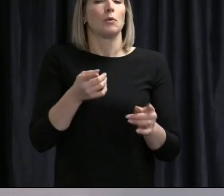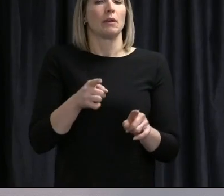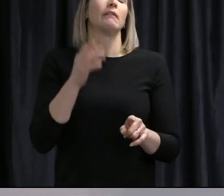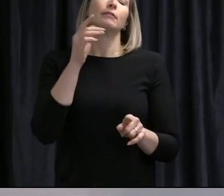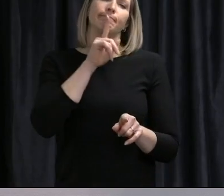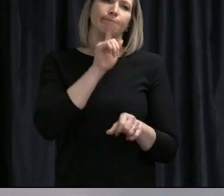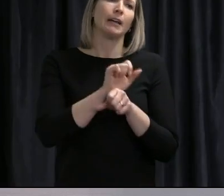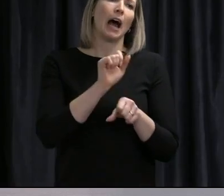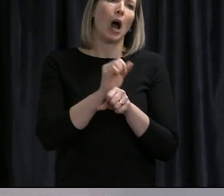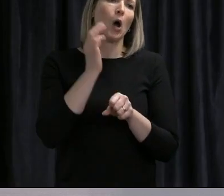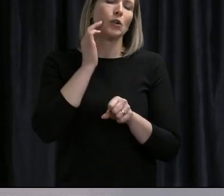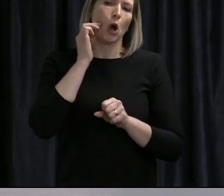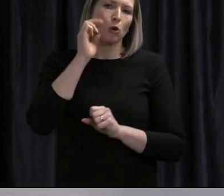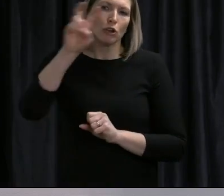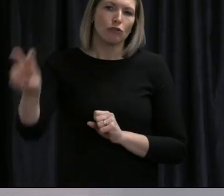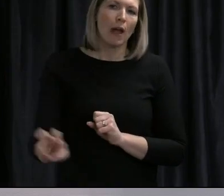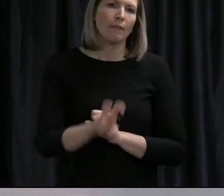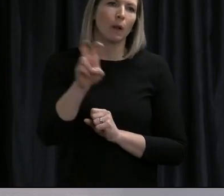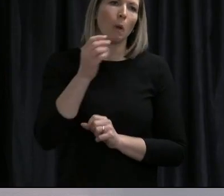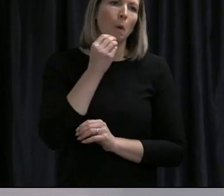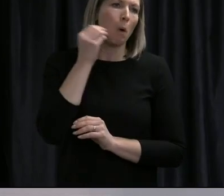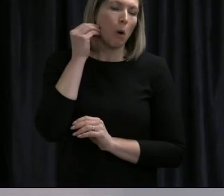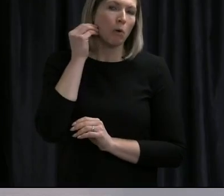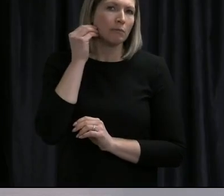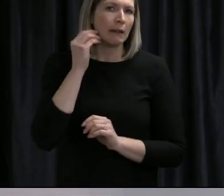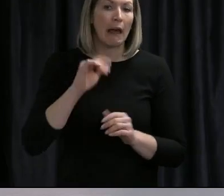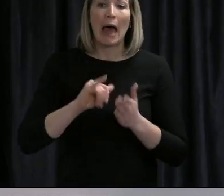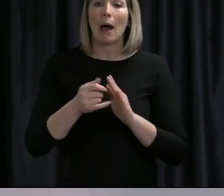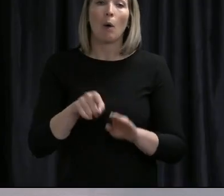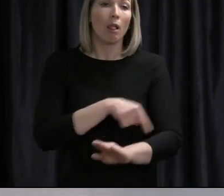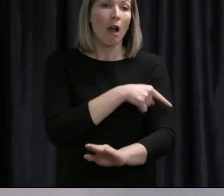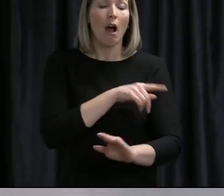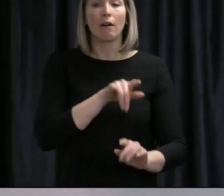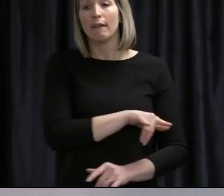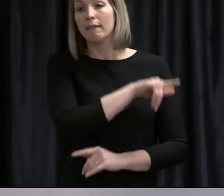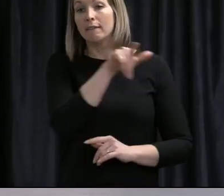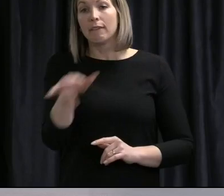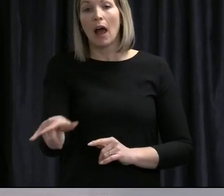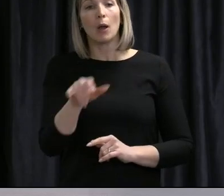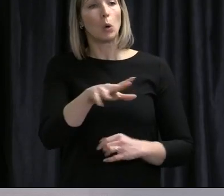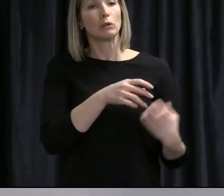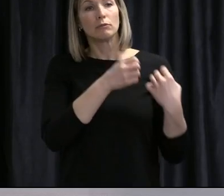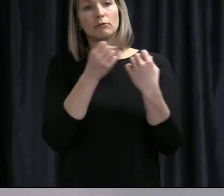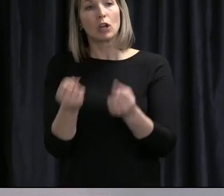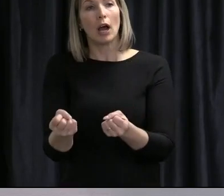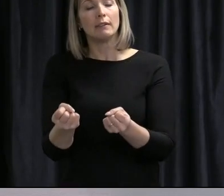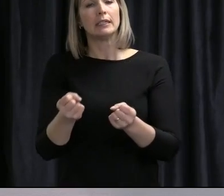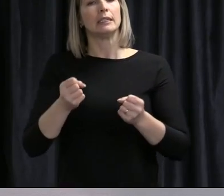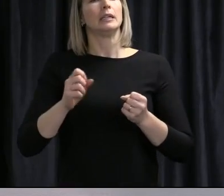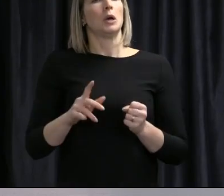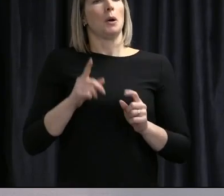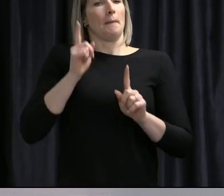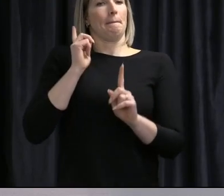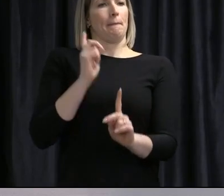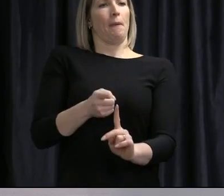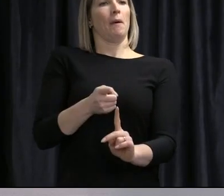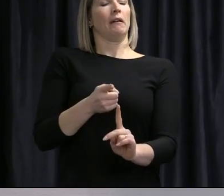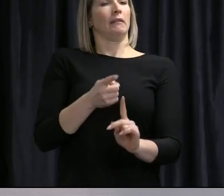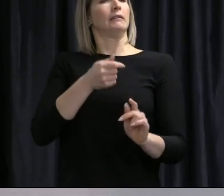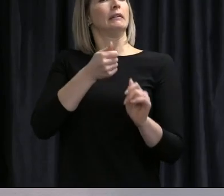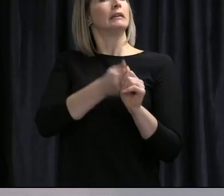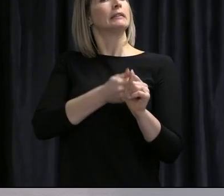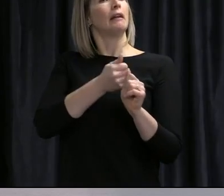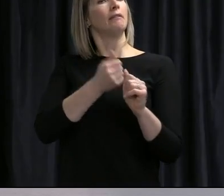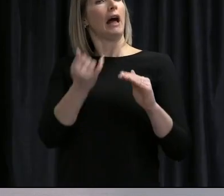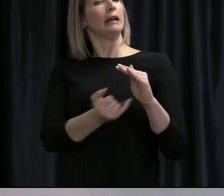journey. The issue, as Dr. Fitzgerald will tell you, is around prolonged contact with someone who is